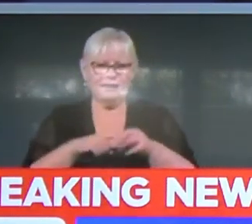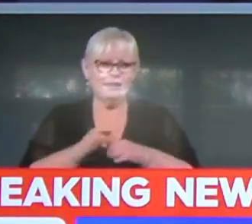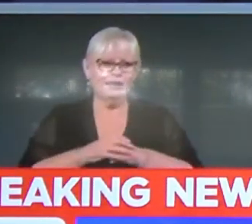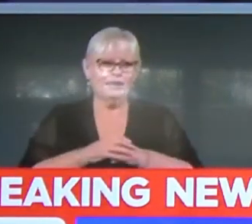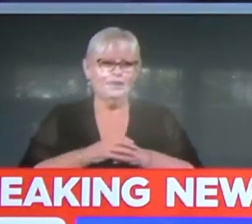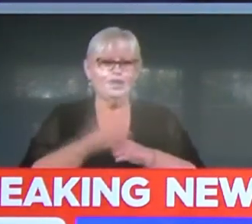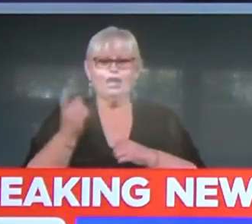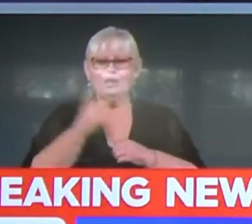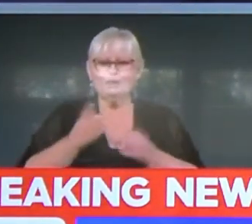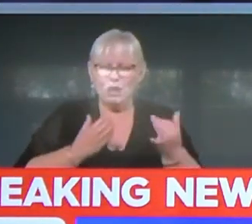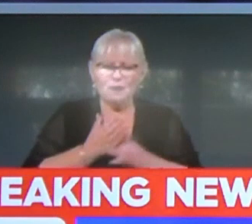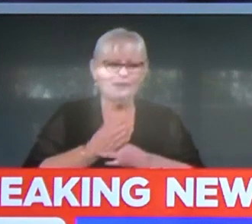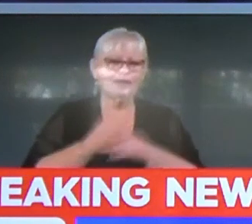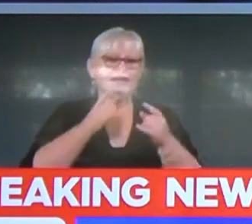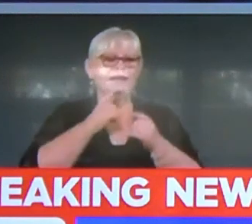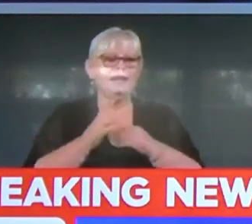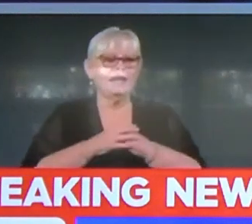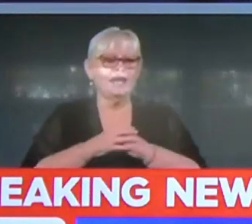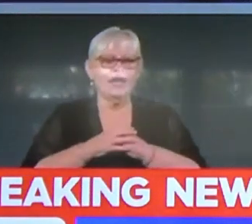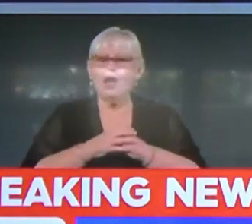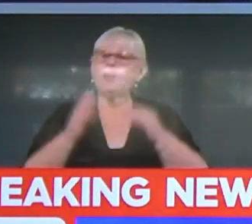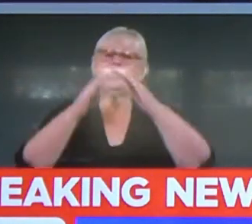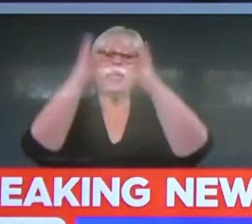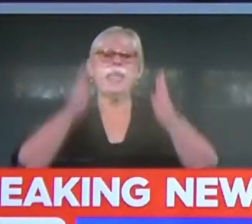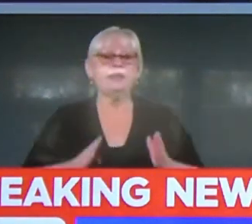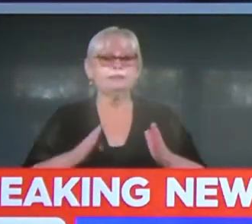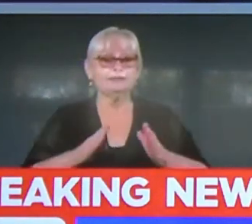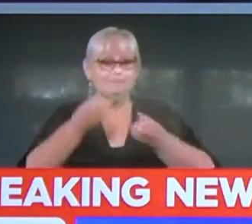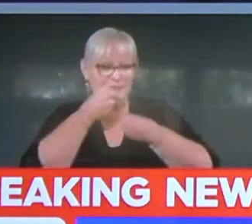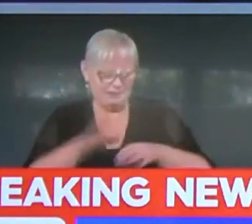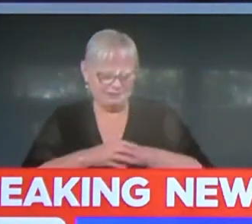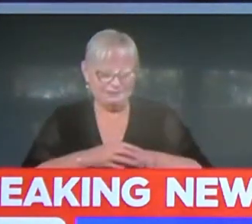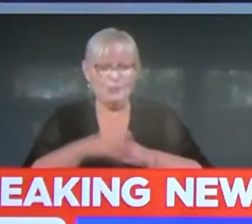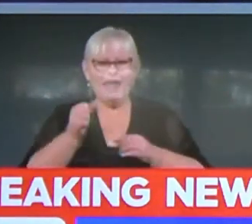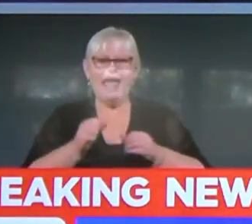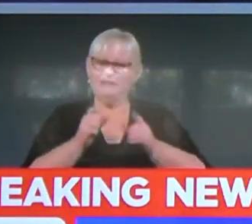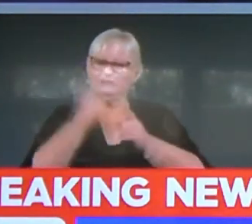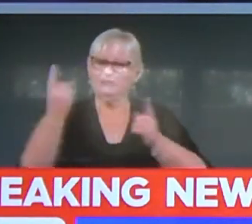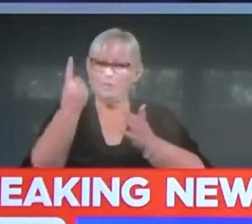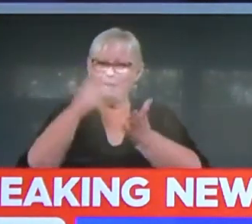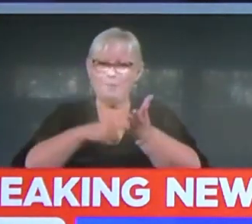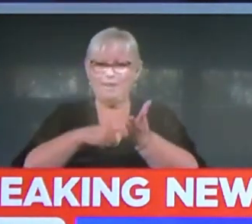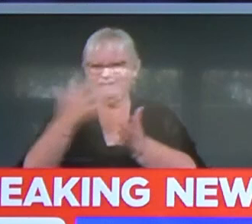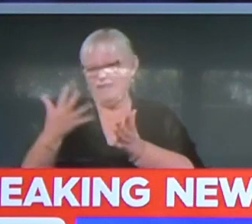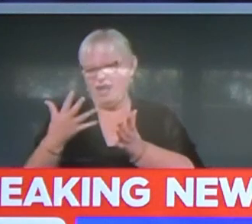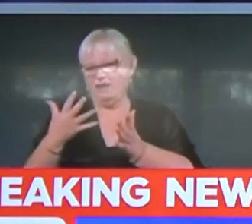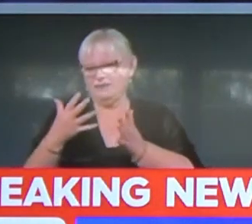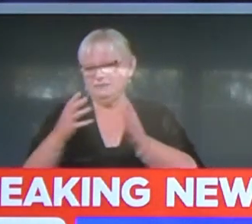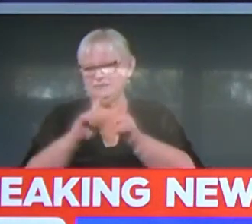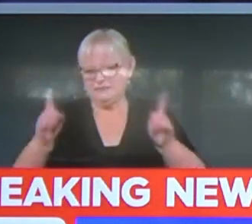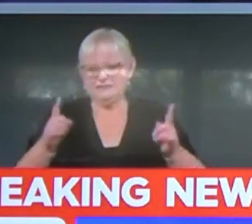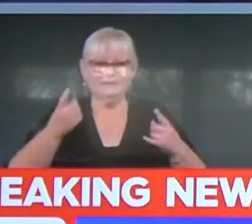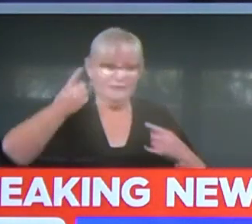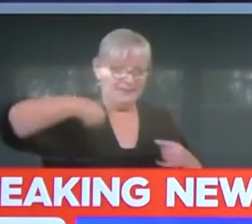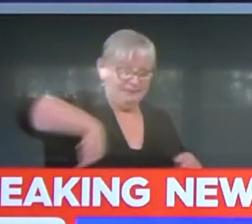those applications. On house parties, Yeah. the social distancing measures have been in place for a while now. As sad as it probably is to everyone in